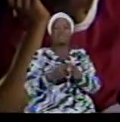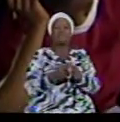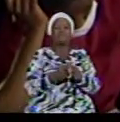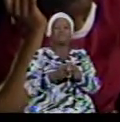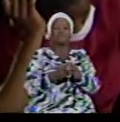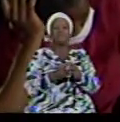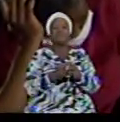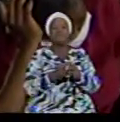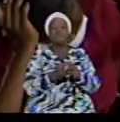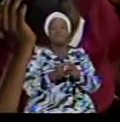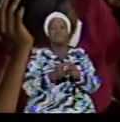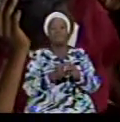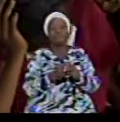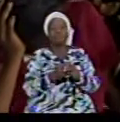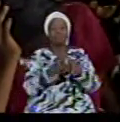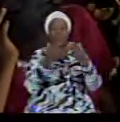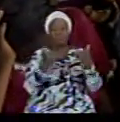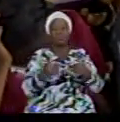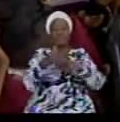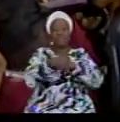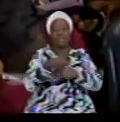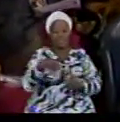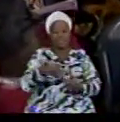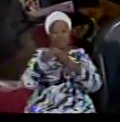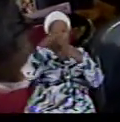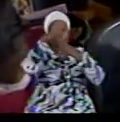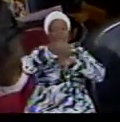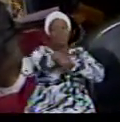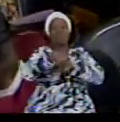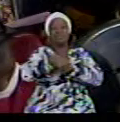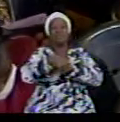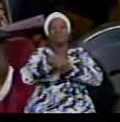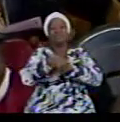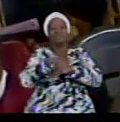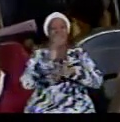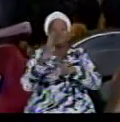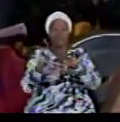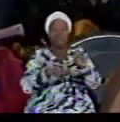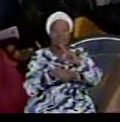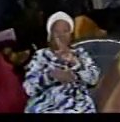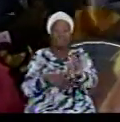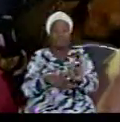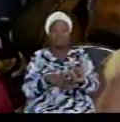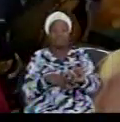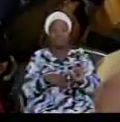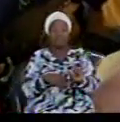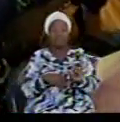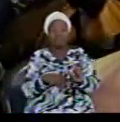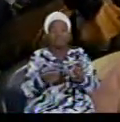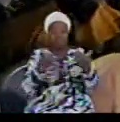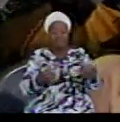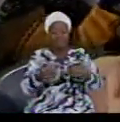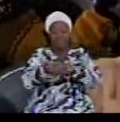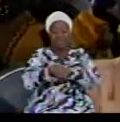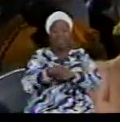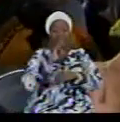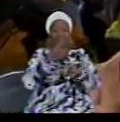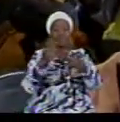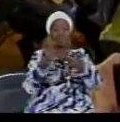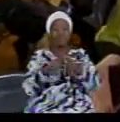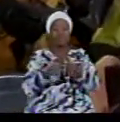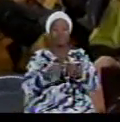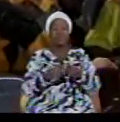name. Tonight, special night. Are you ready? Tonight is going to